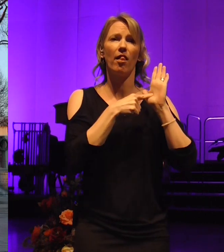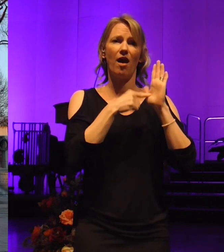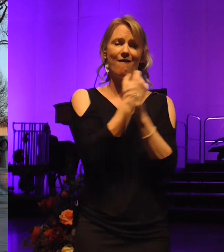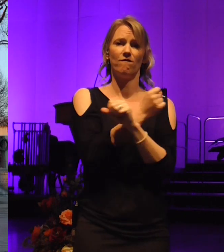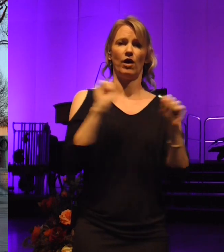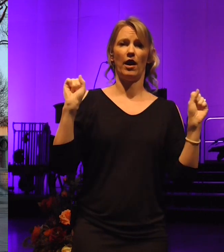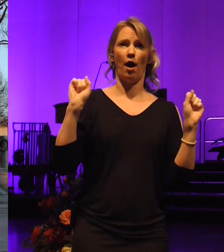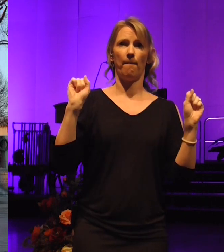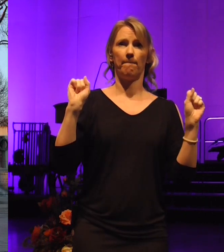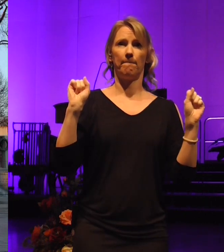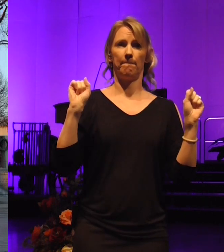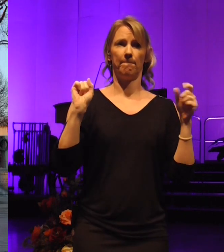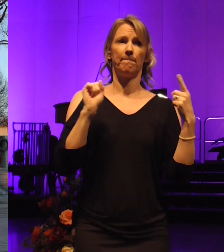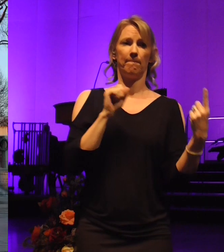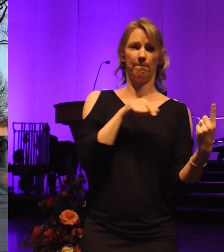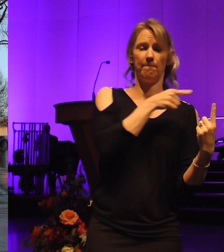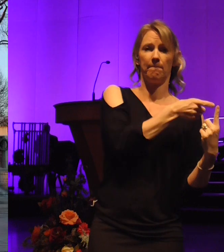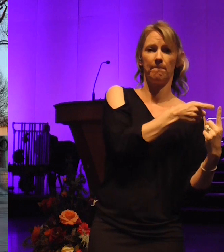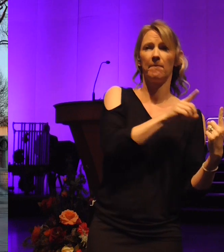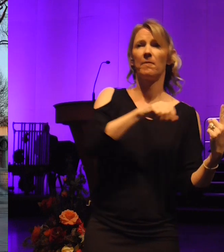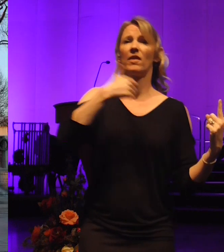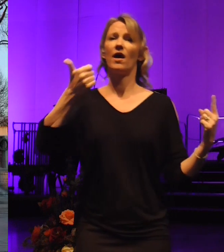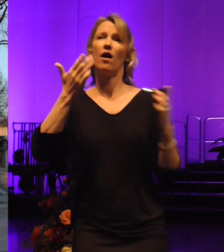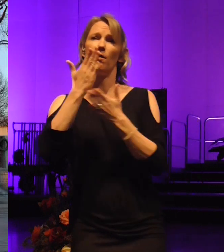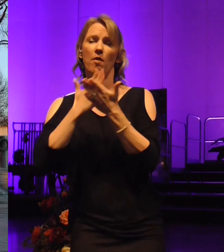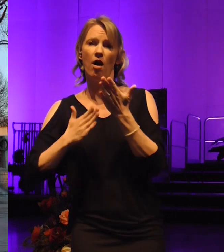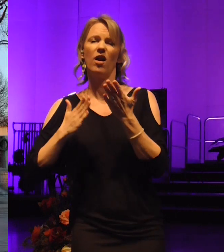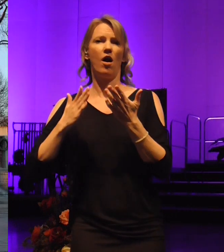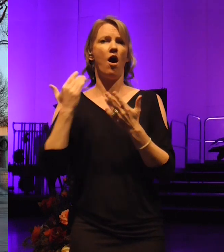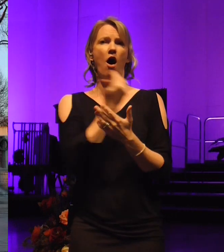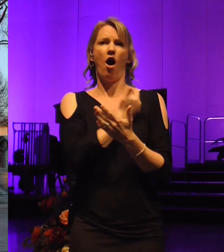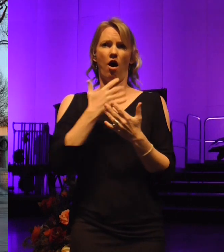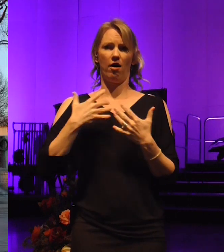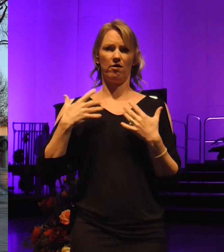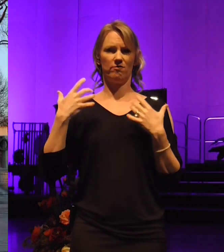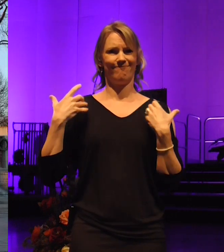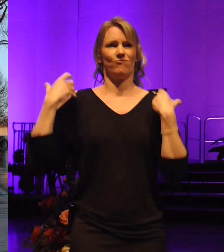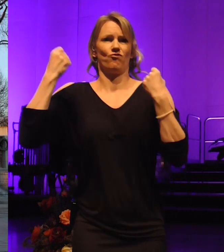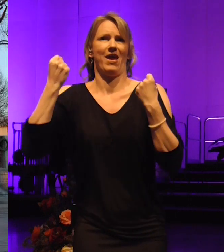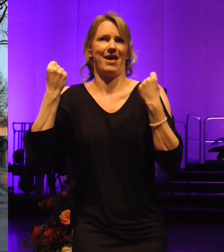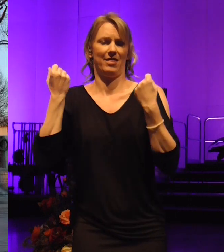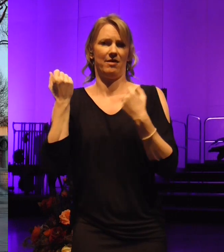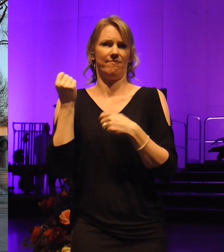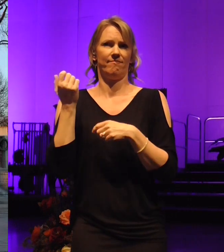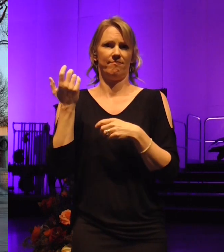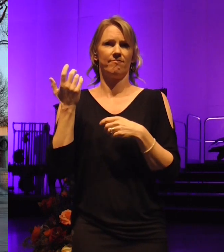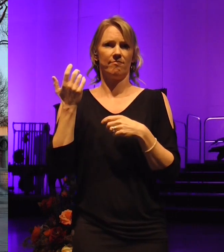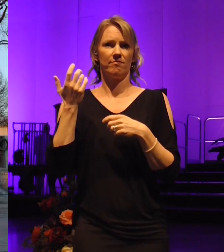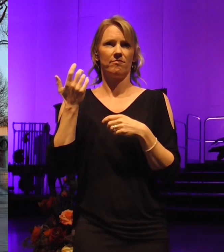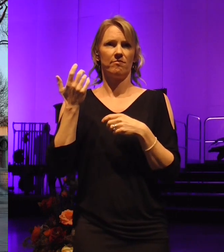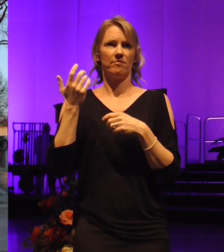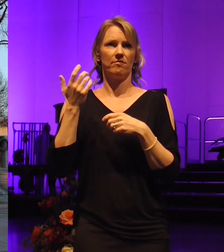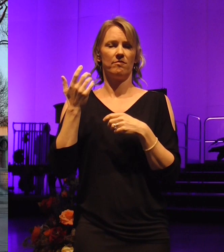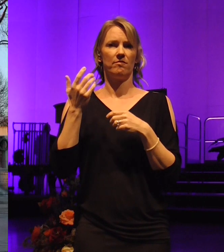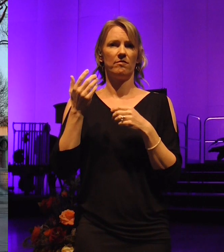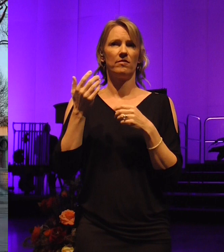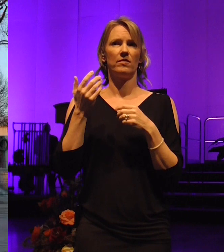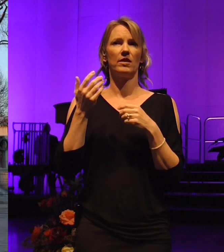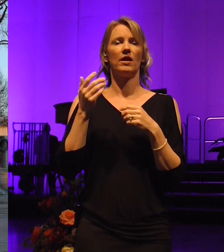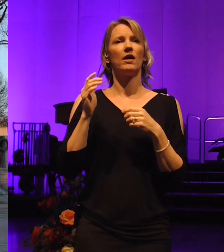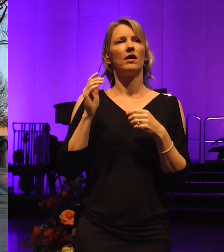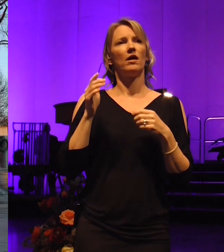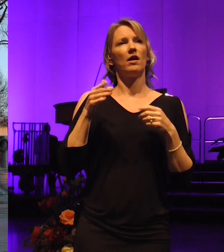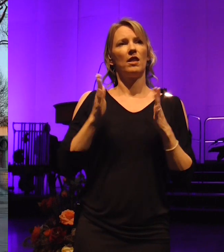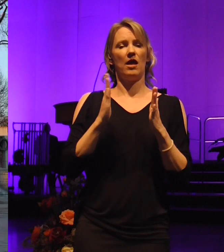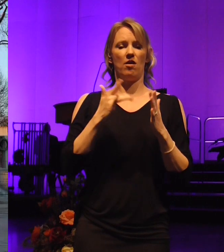freedom on the one hand and of our overwhelming force on the other." Let us just bring to